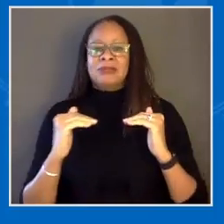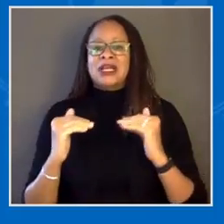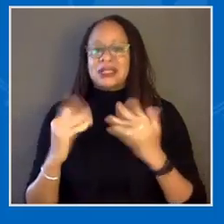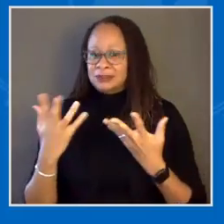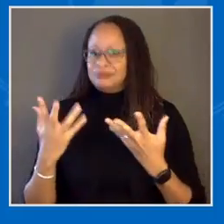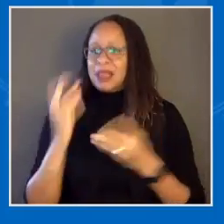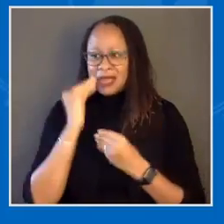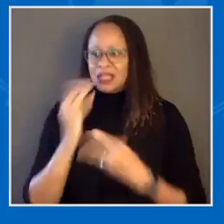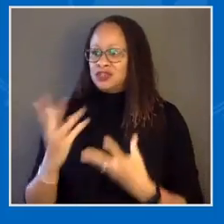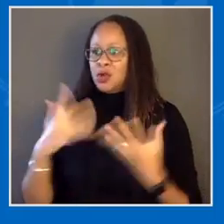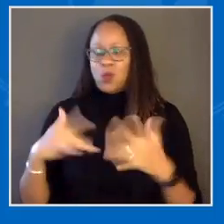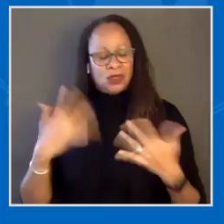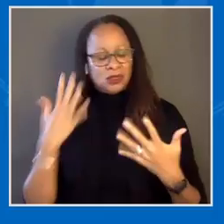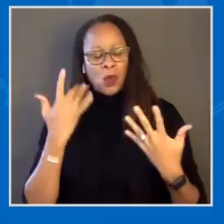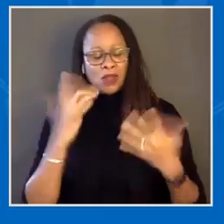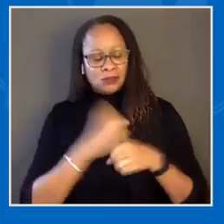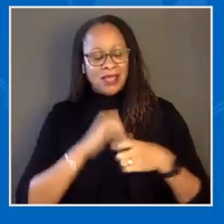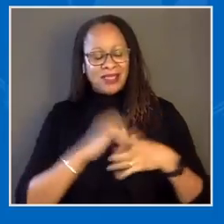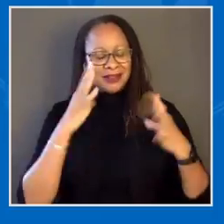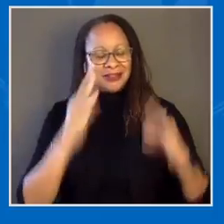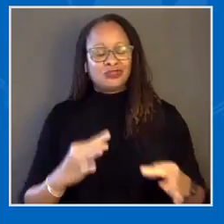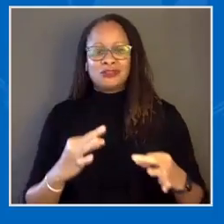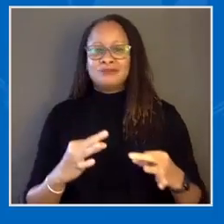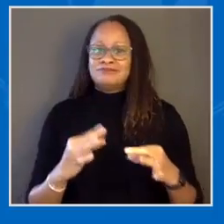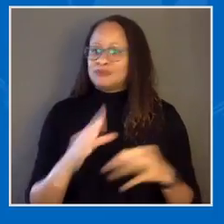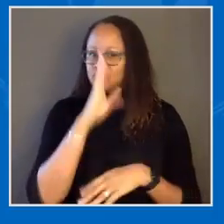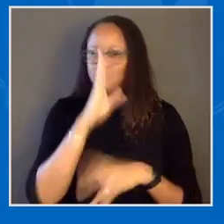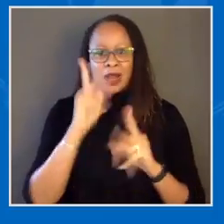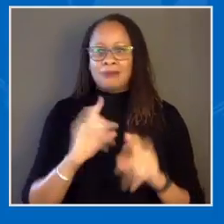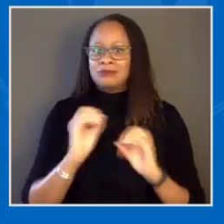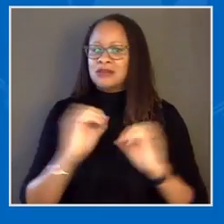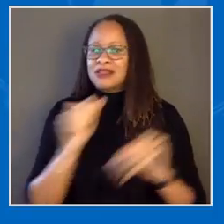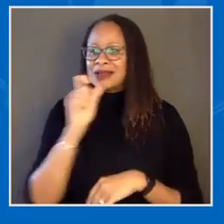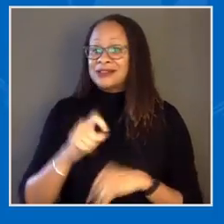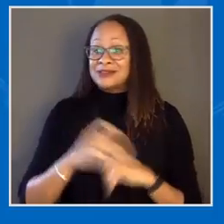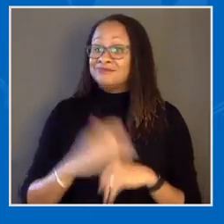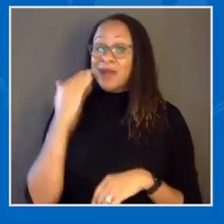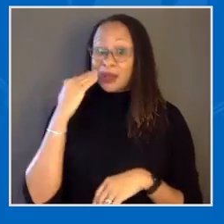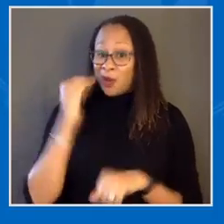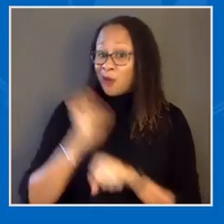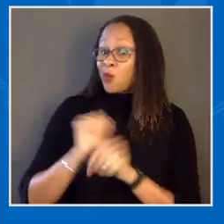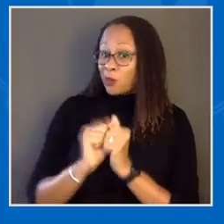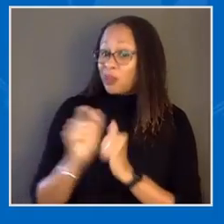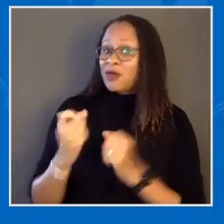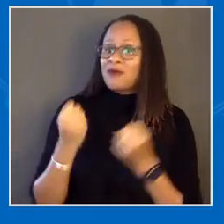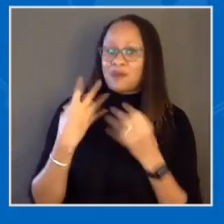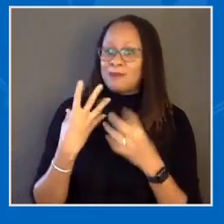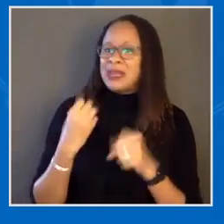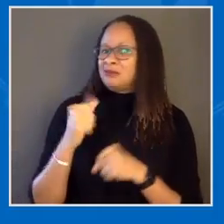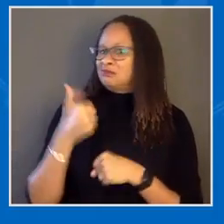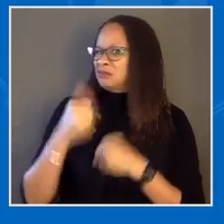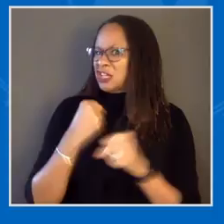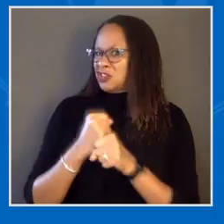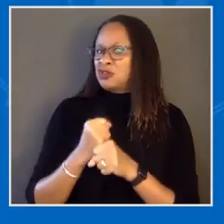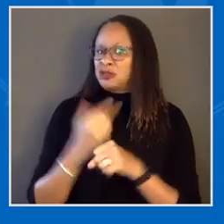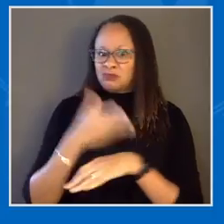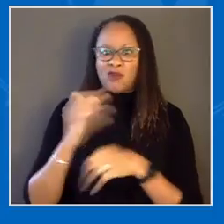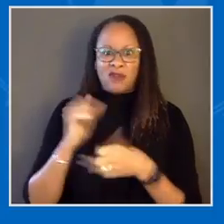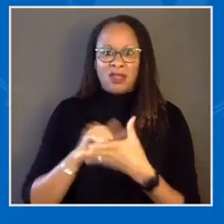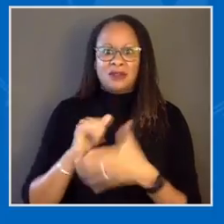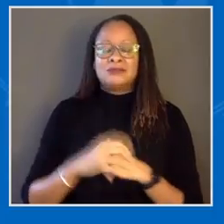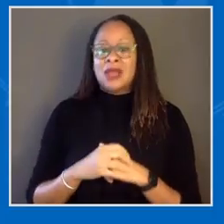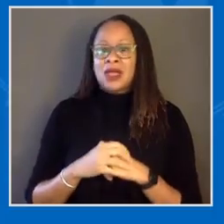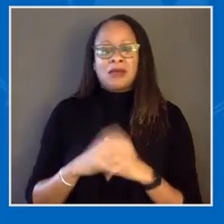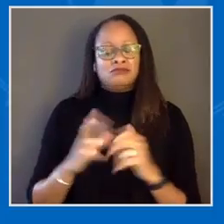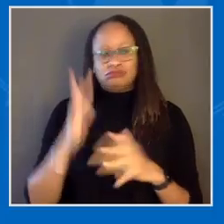up. Nothing unnecessary. I know because I've worked with her for over a decade. Brilliant, humble,